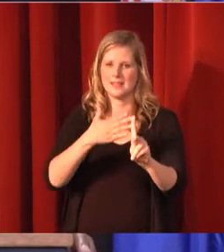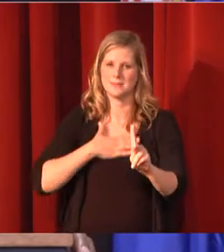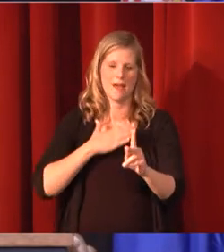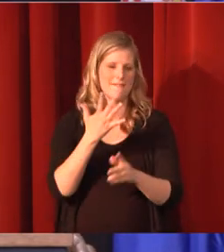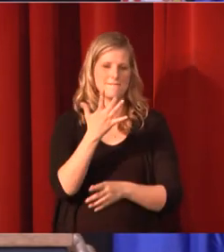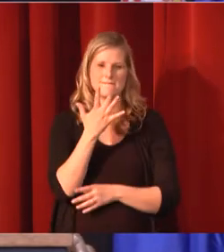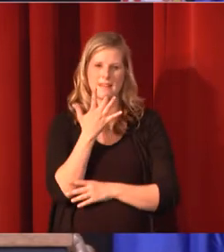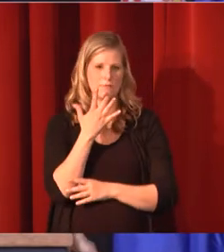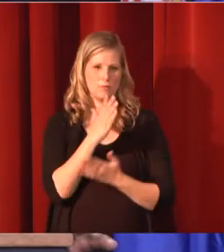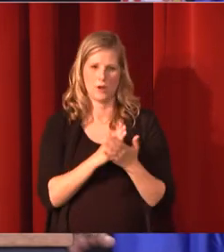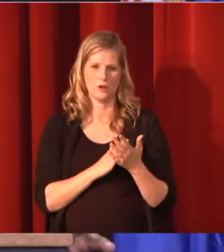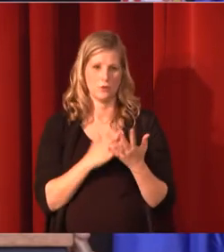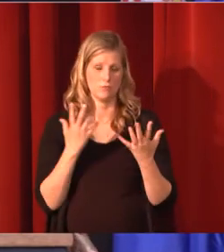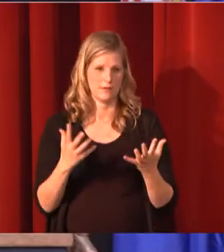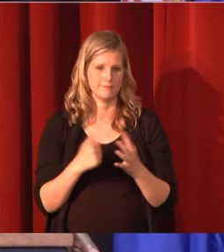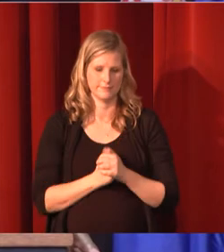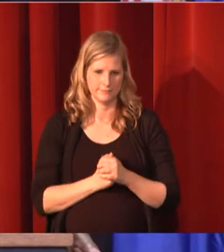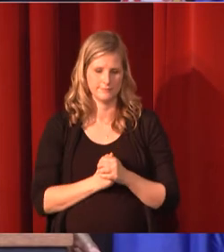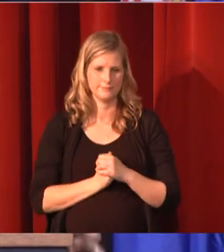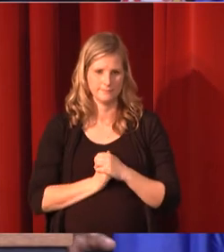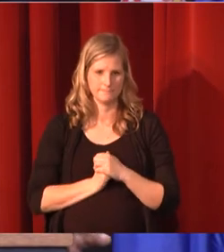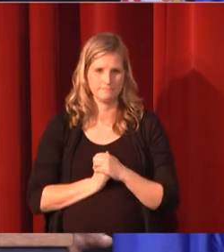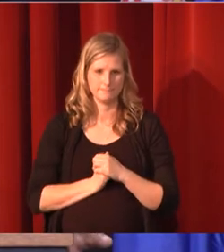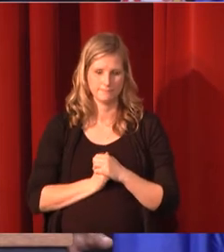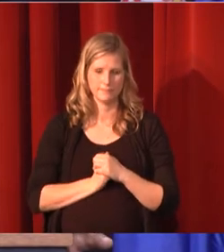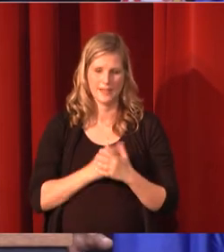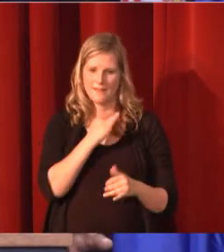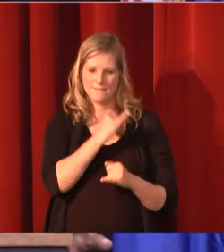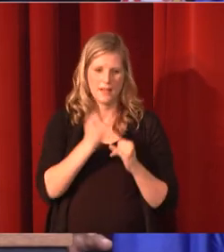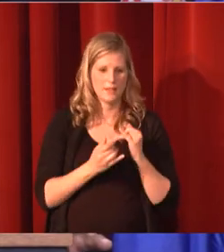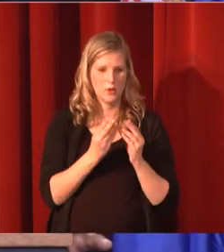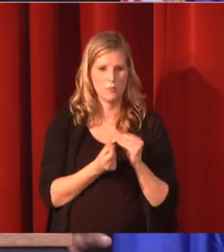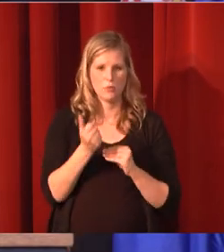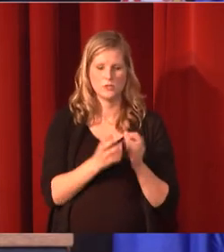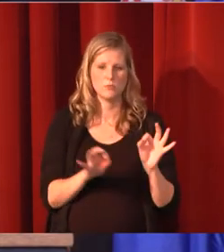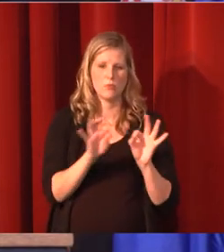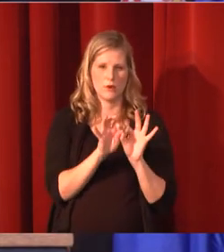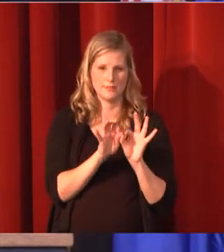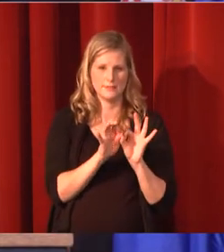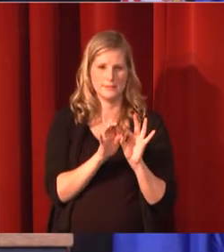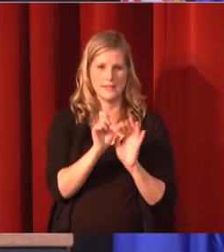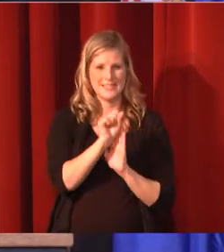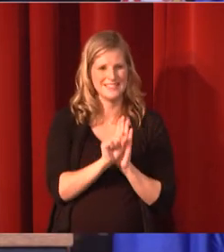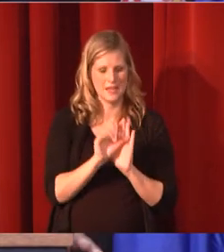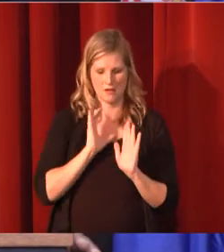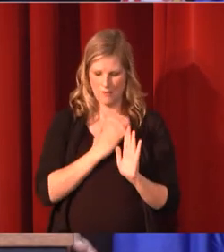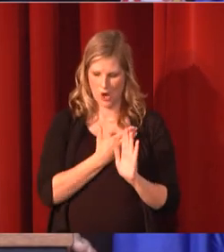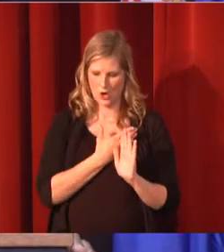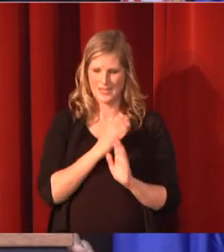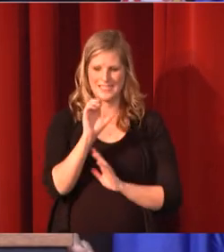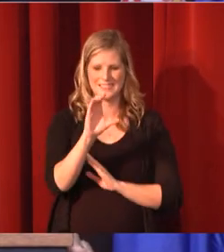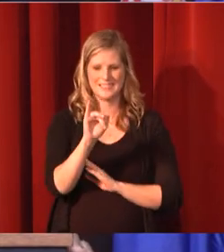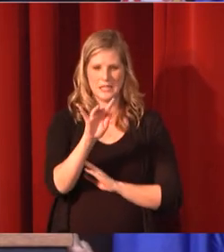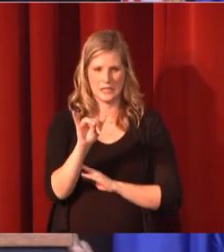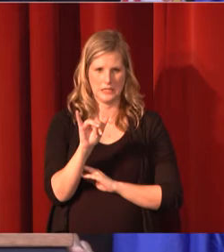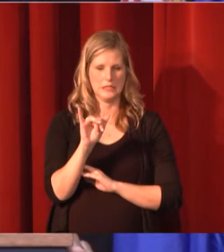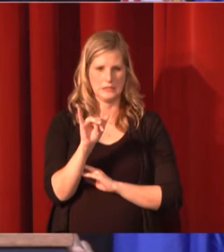part finally most importantly the state of our city